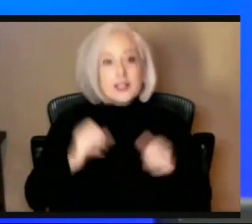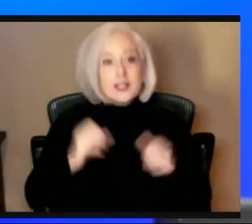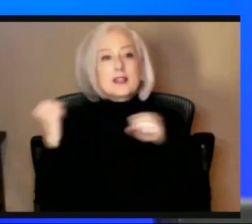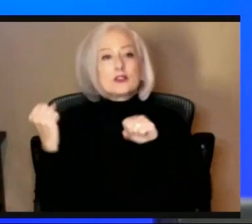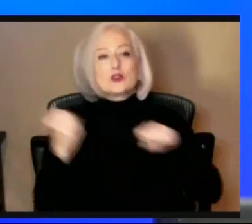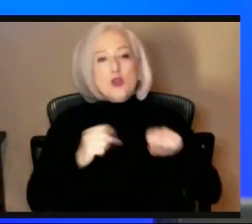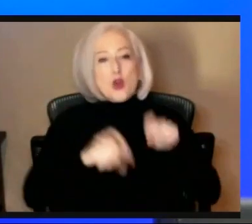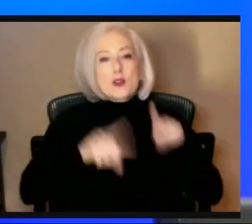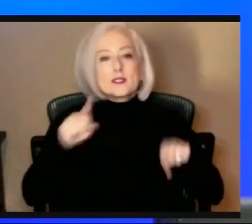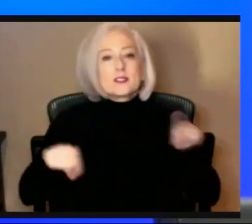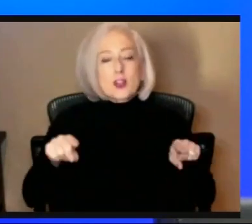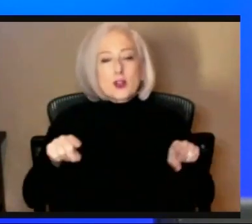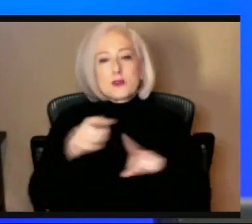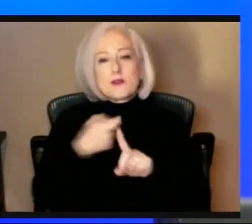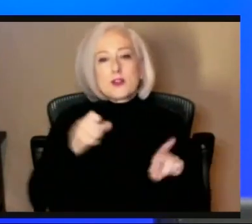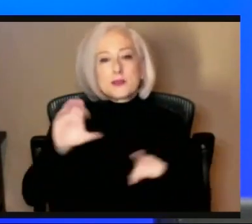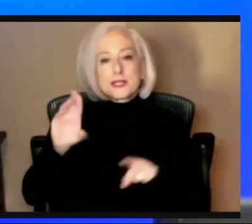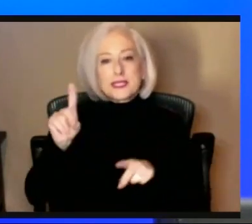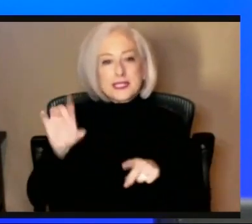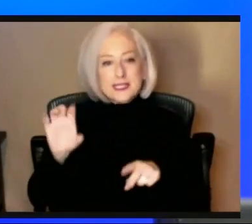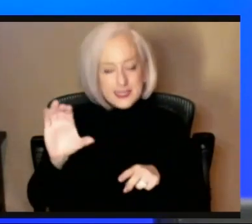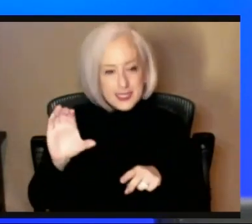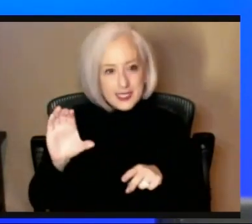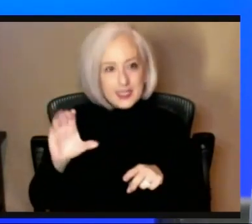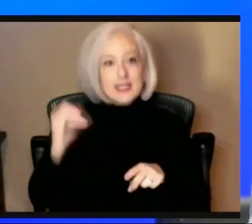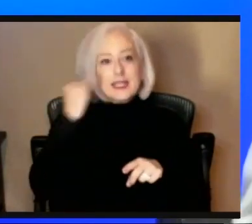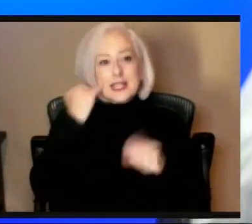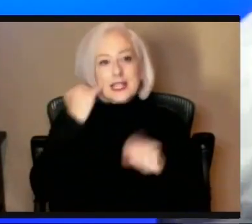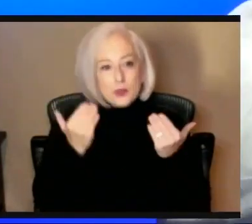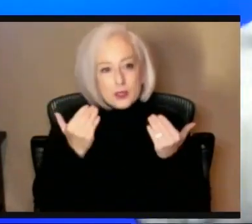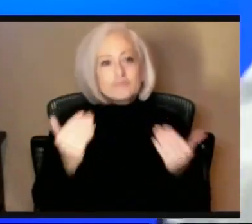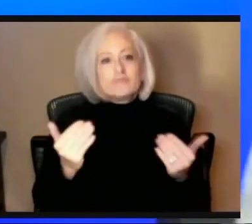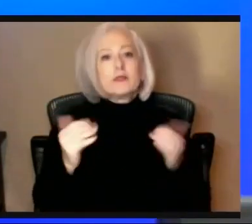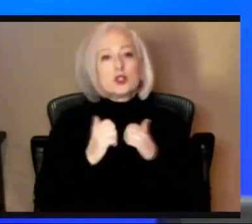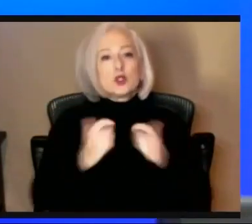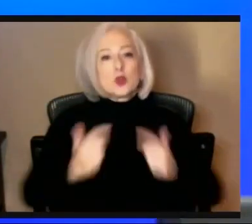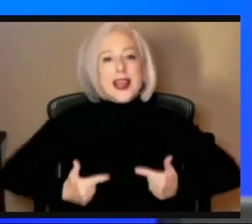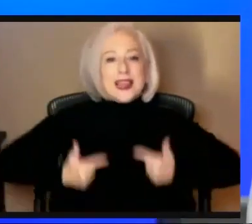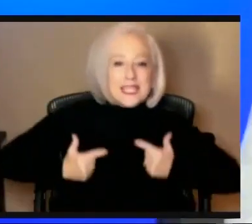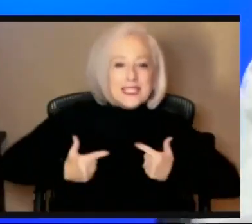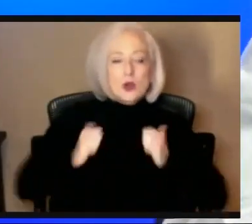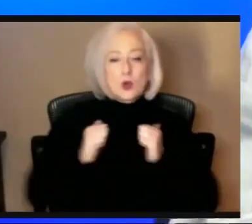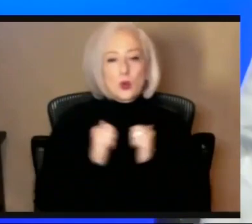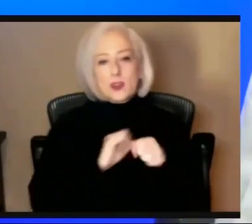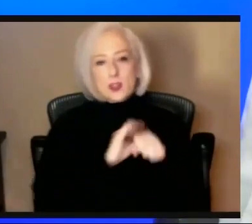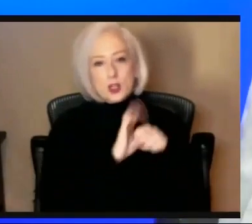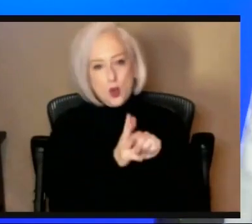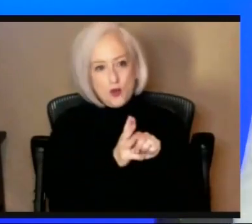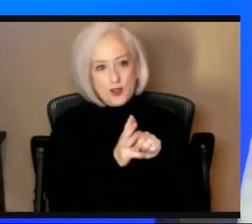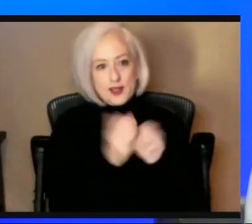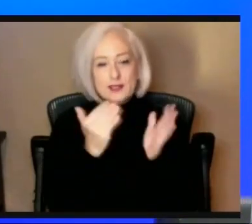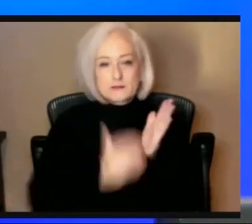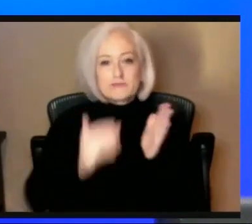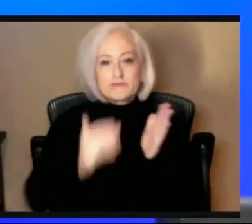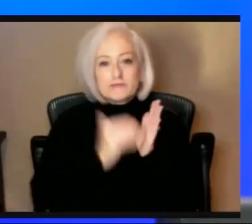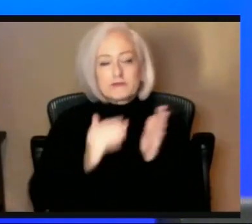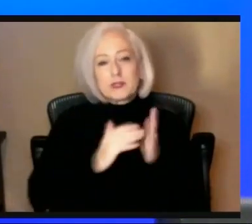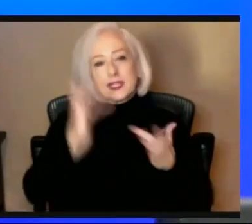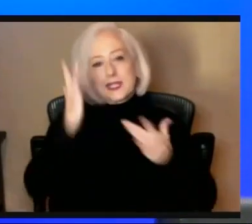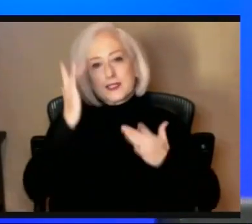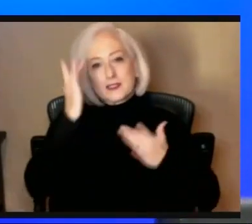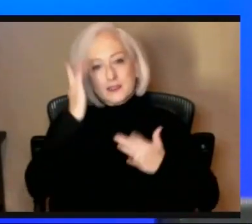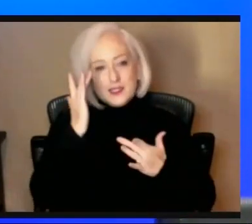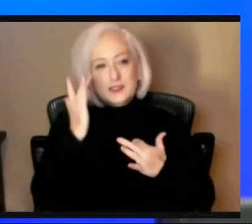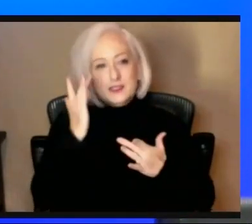as we move to live with COVID-19 as part of our recurring infections and recurring things we have to be concerned about,